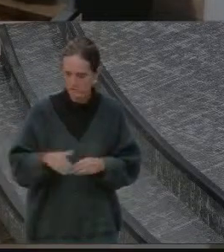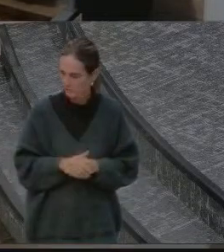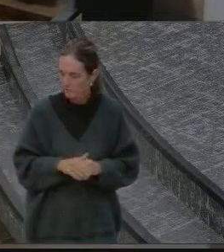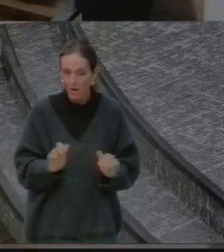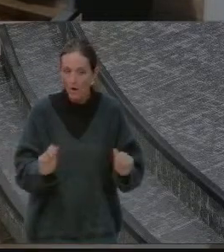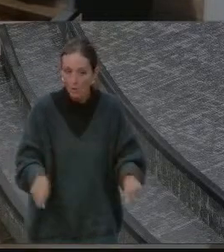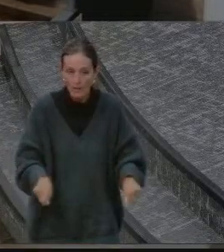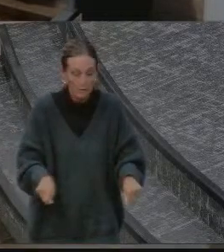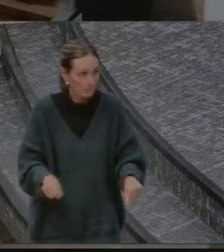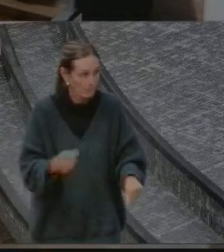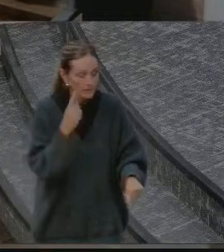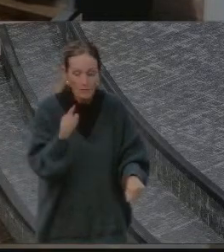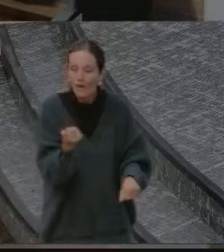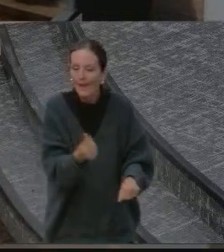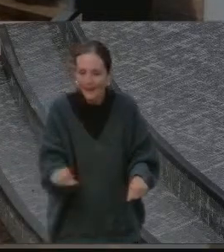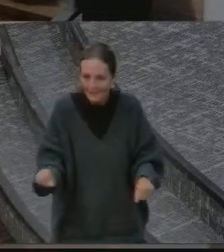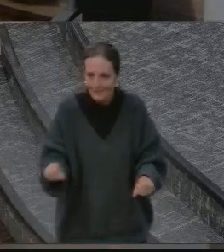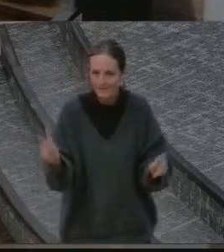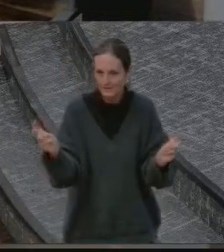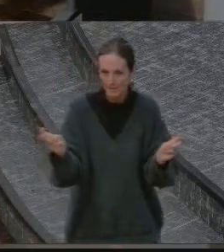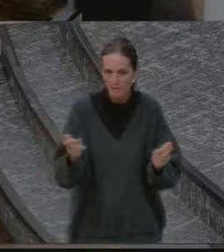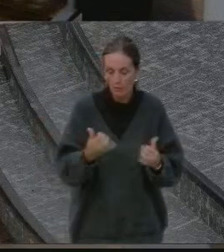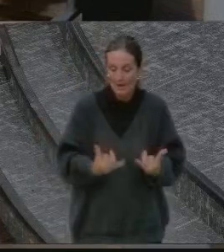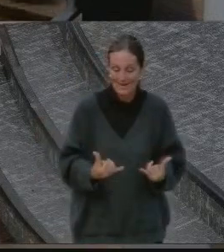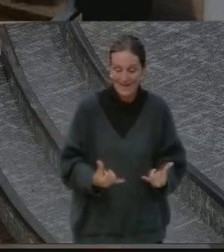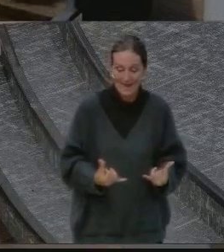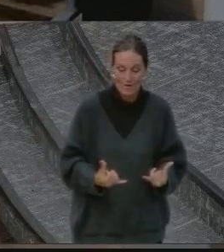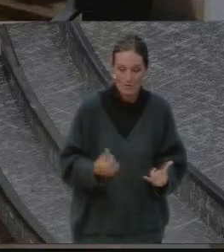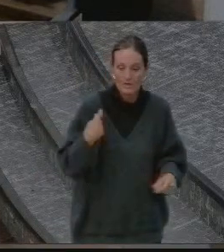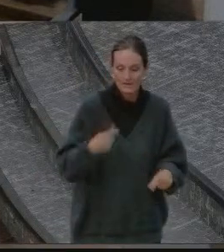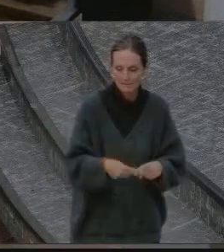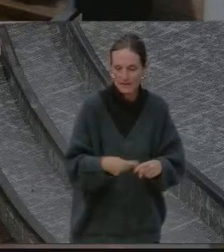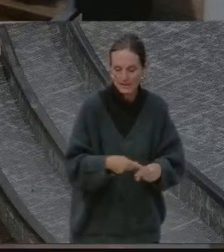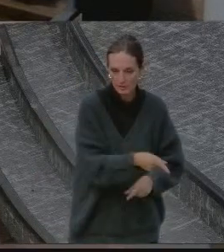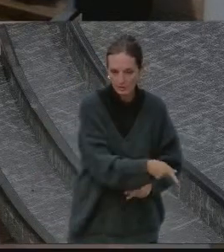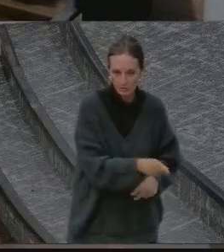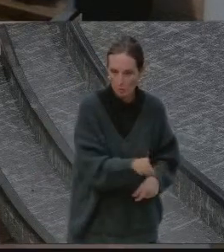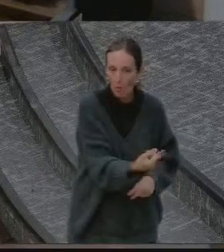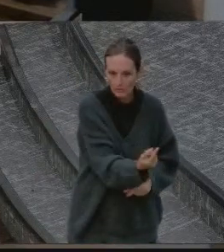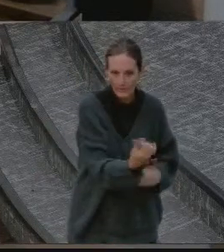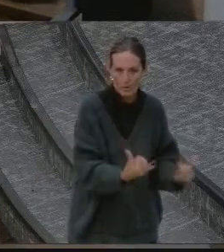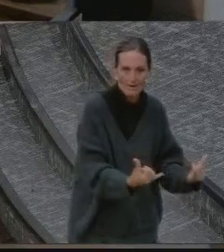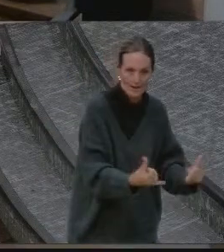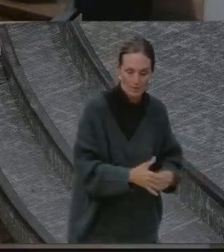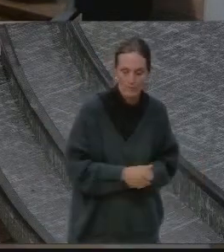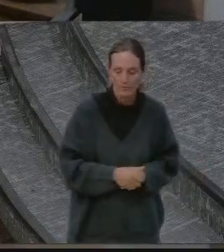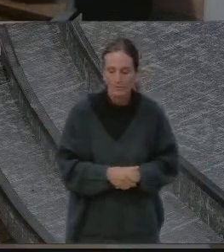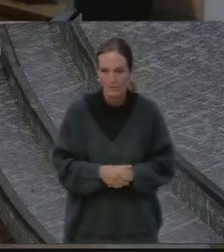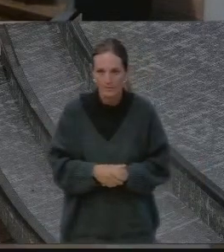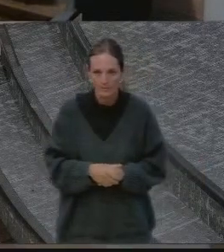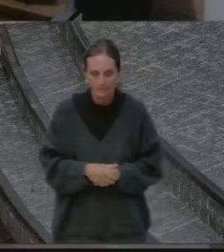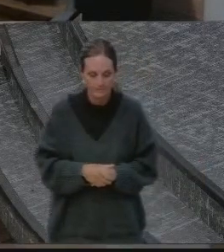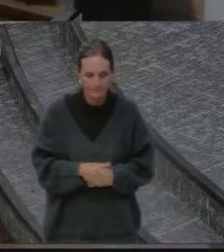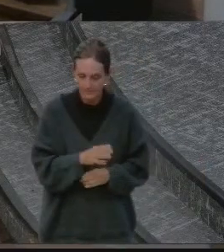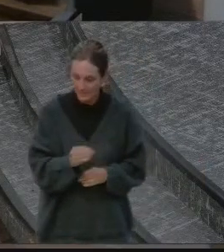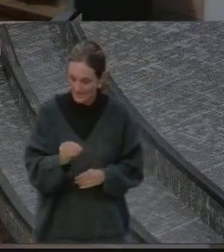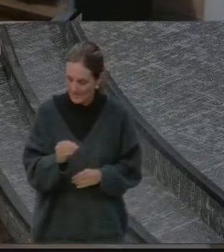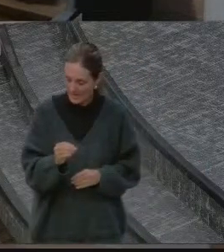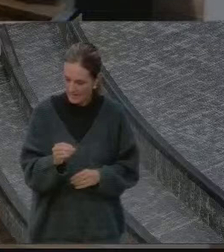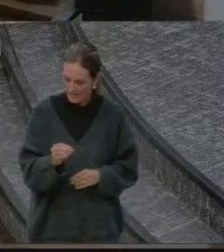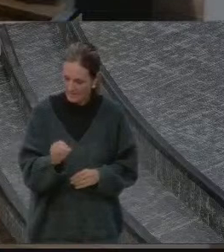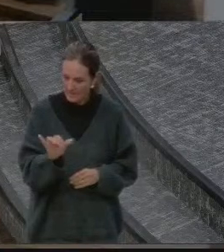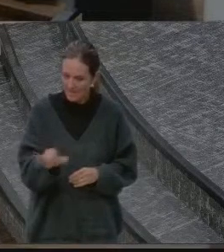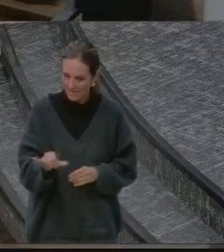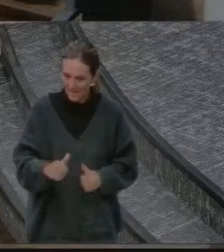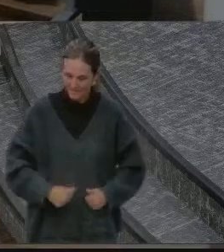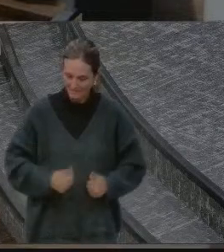It can be for any subject, but right now we're only looking at it to fill that one Spanish position. And will the live streaming,